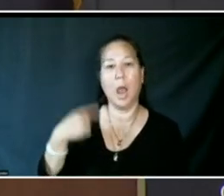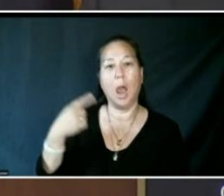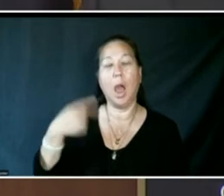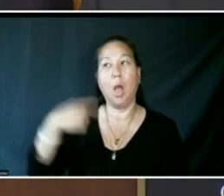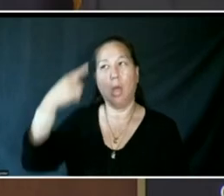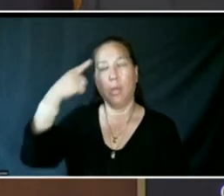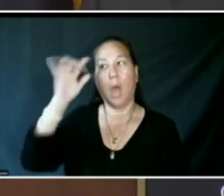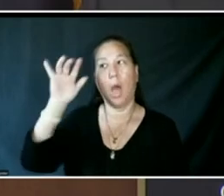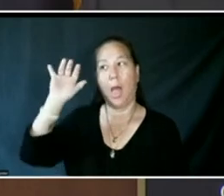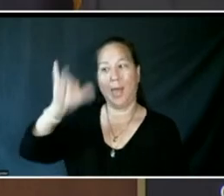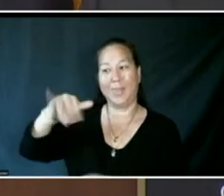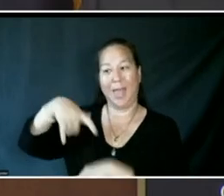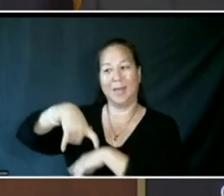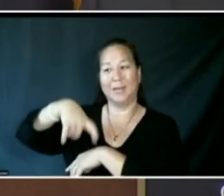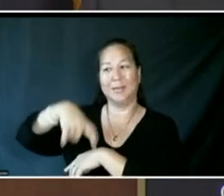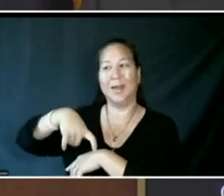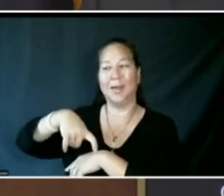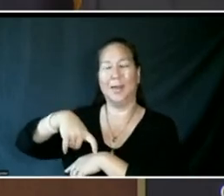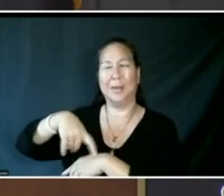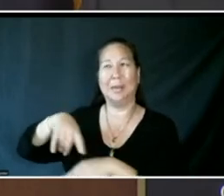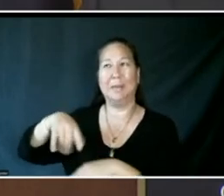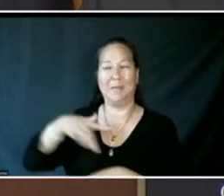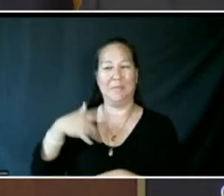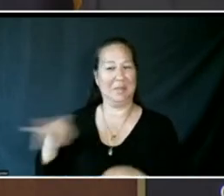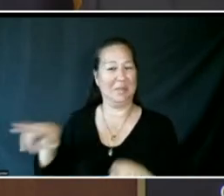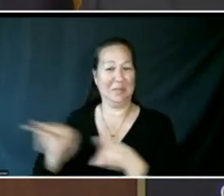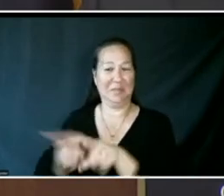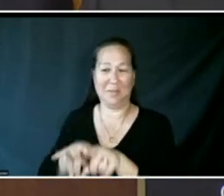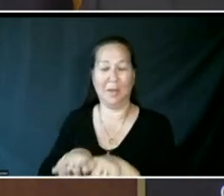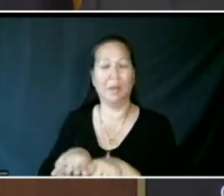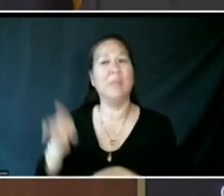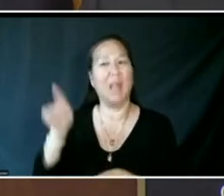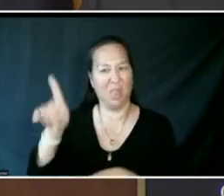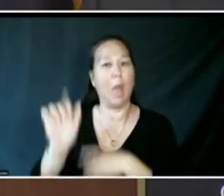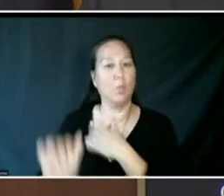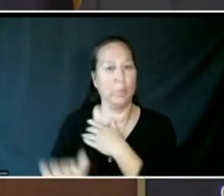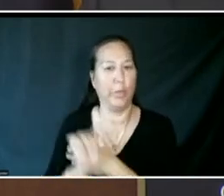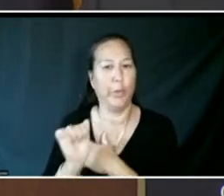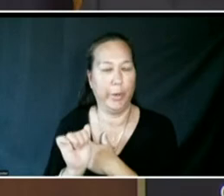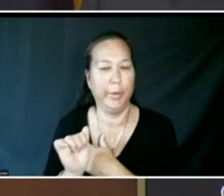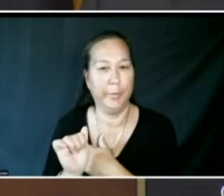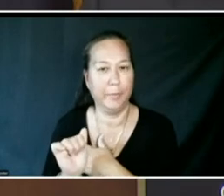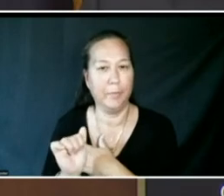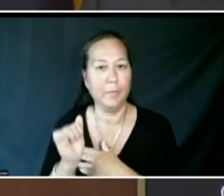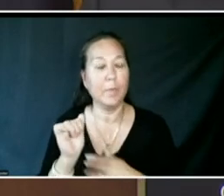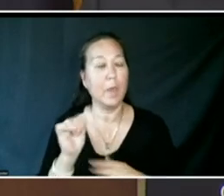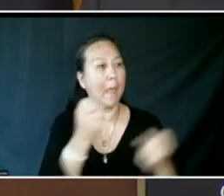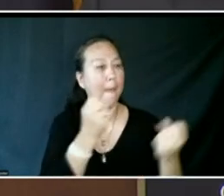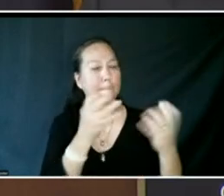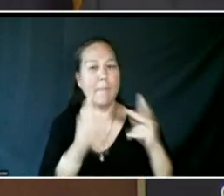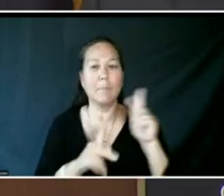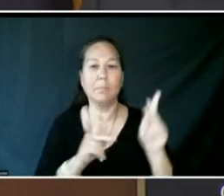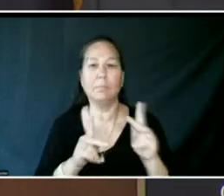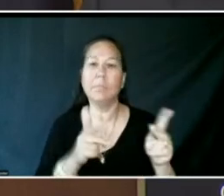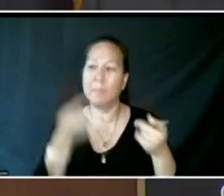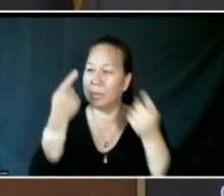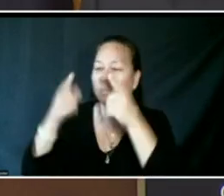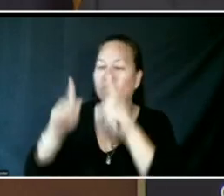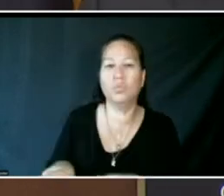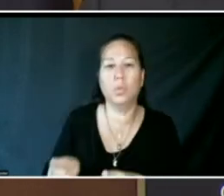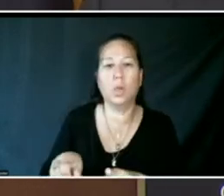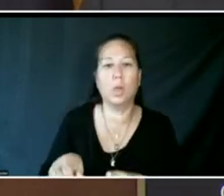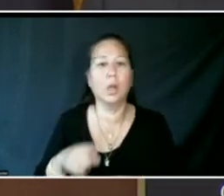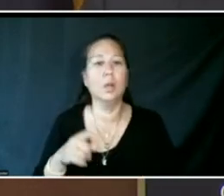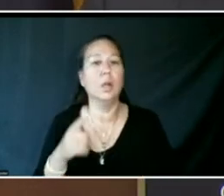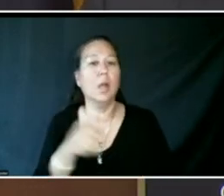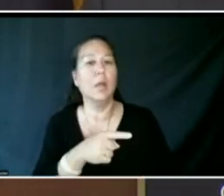threat. Others obviously thought so too, because some of Trump's more radical followers have responded as if it was their duty